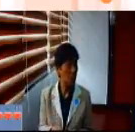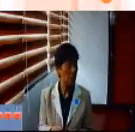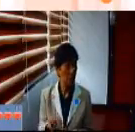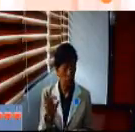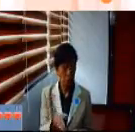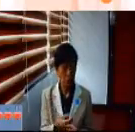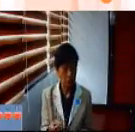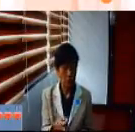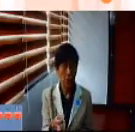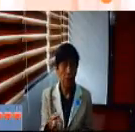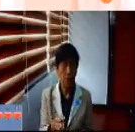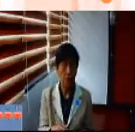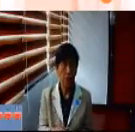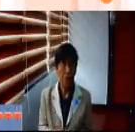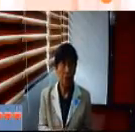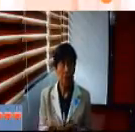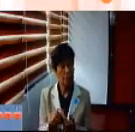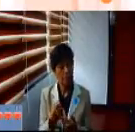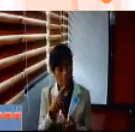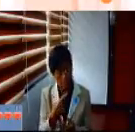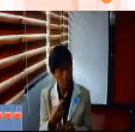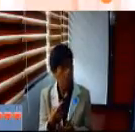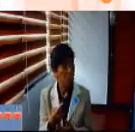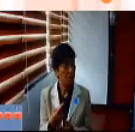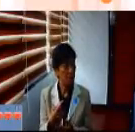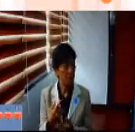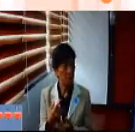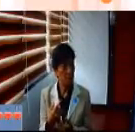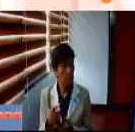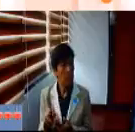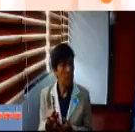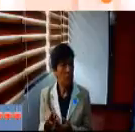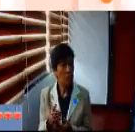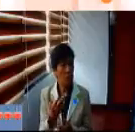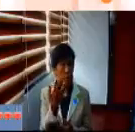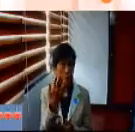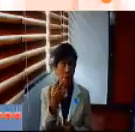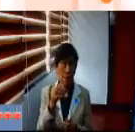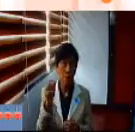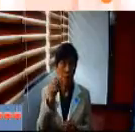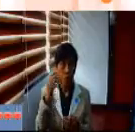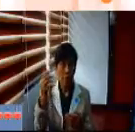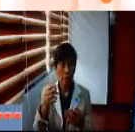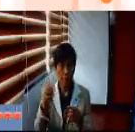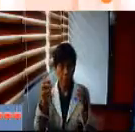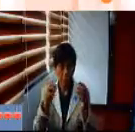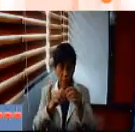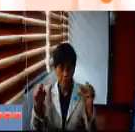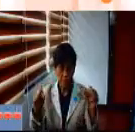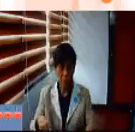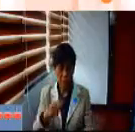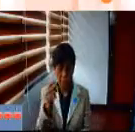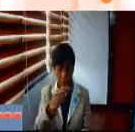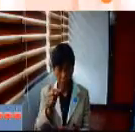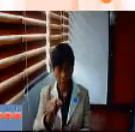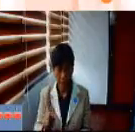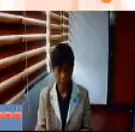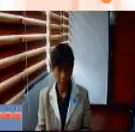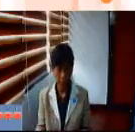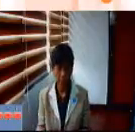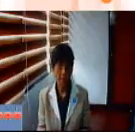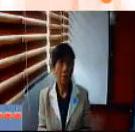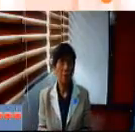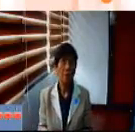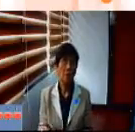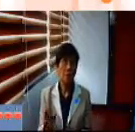as you simply saying, what this graph is saying is yung share nung isda, nung share